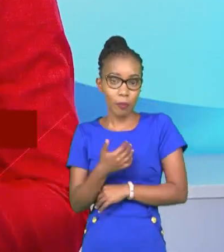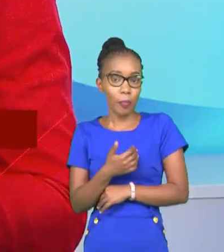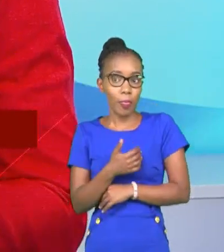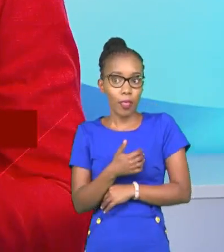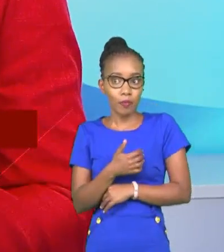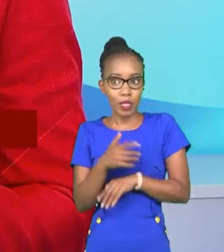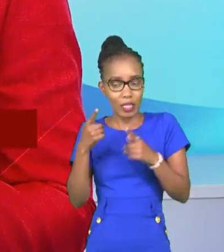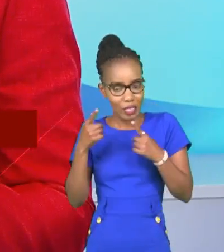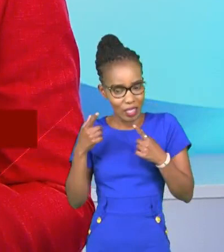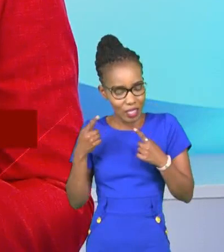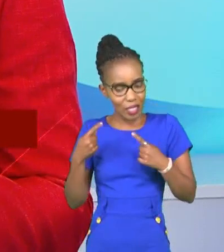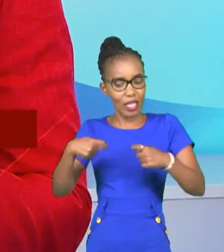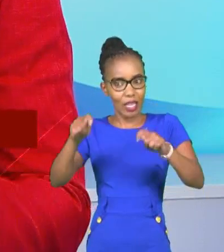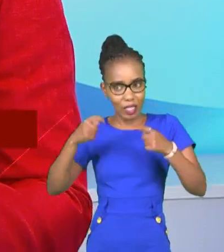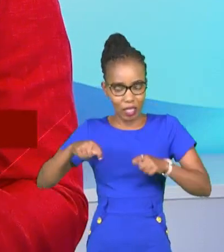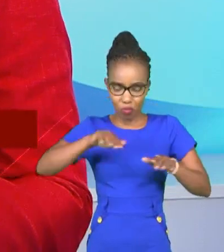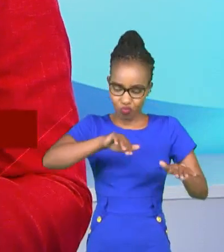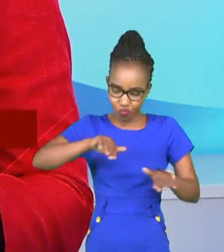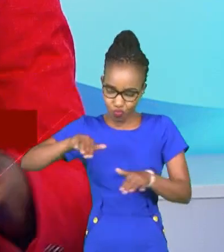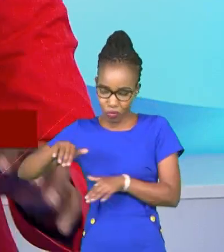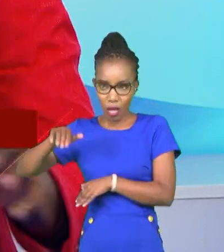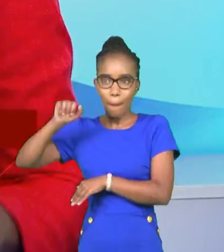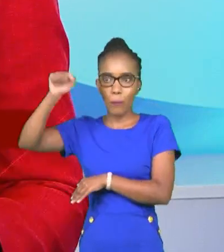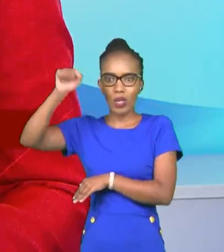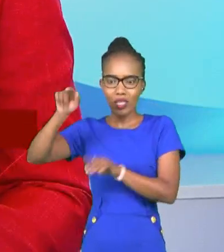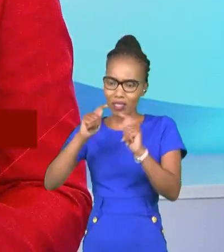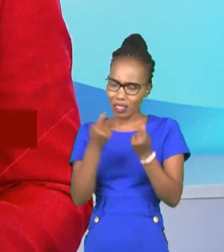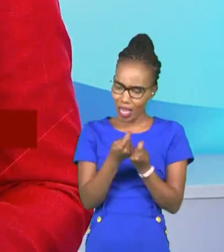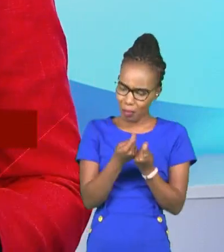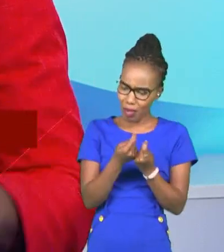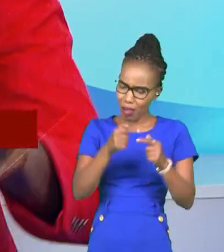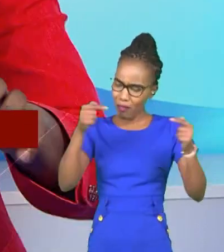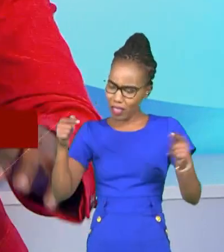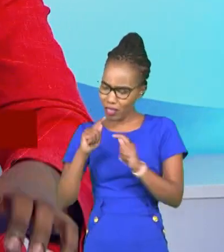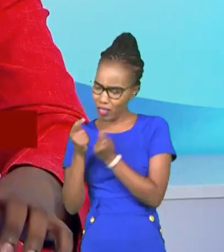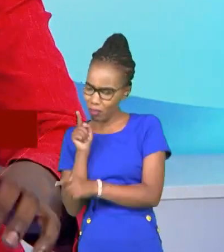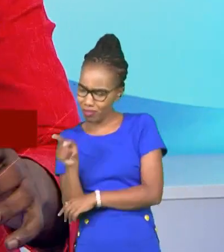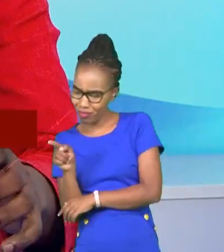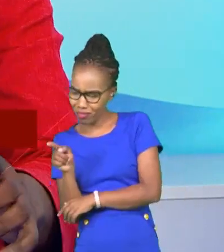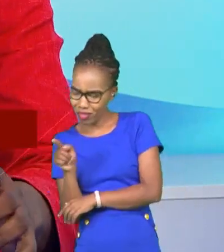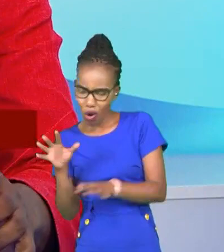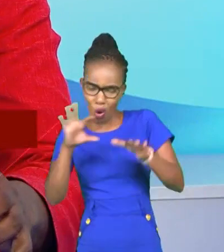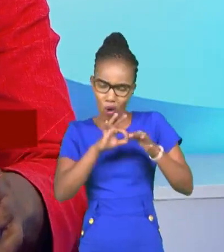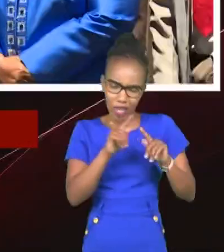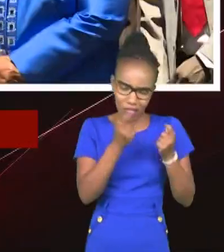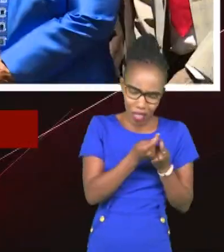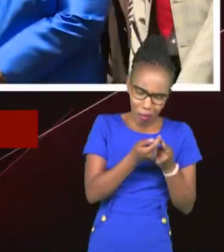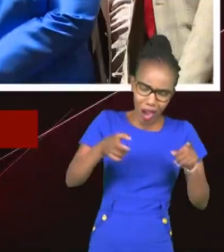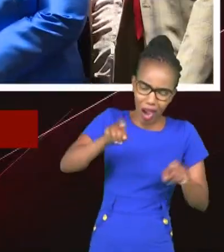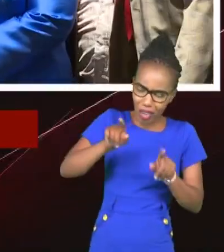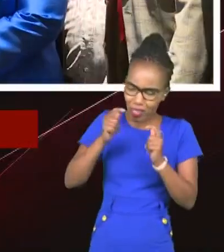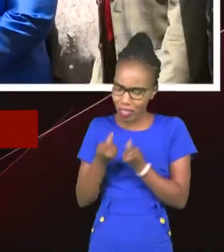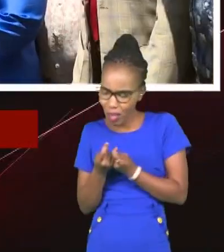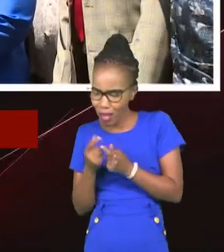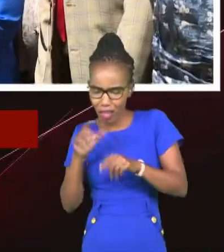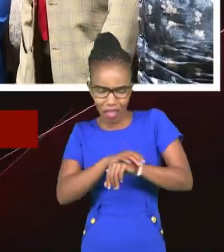are trying to move away from the politics of this tribe versus this tribe. We connect this tribe, we add this tribe, we get a little